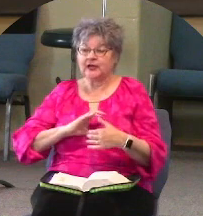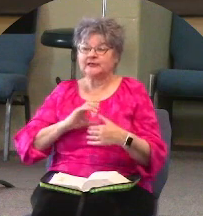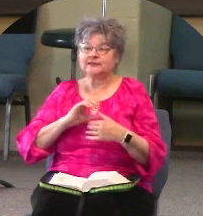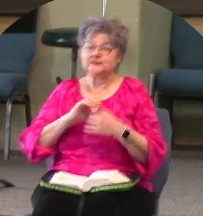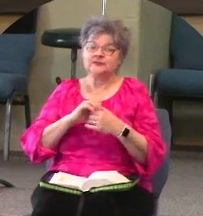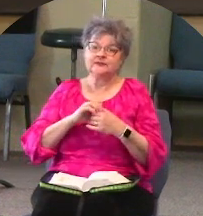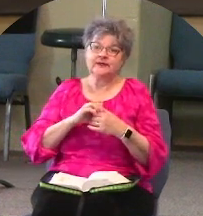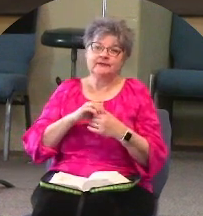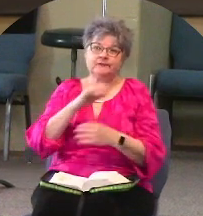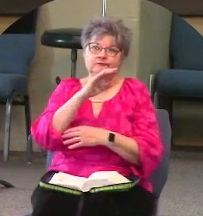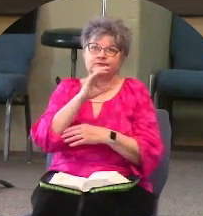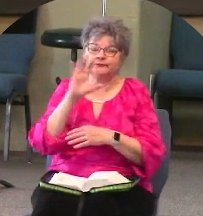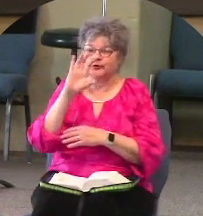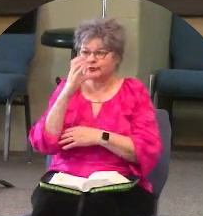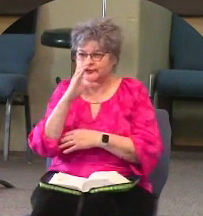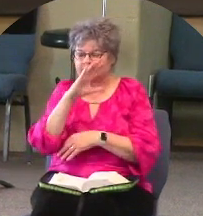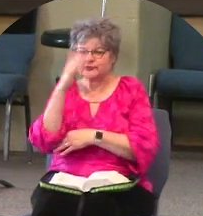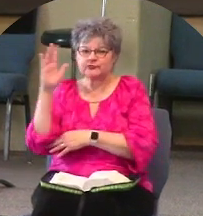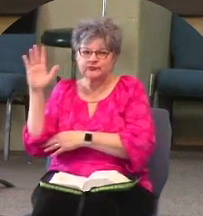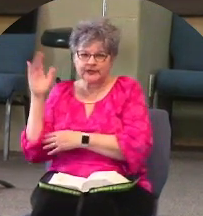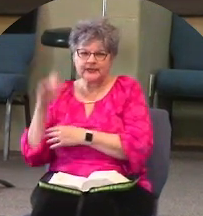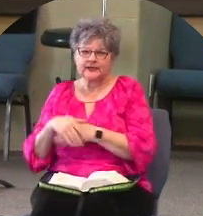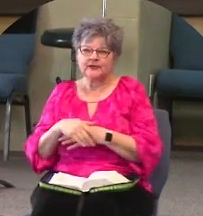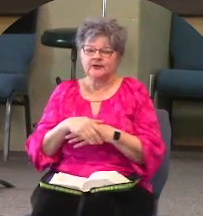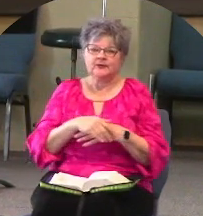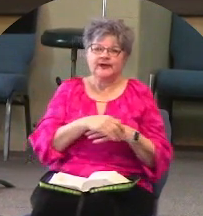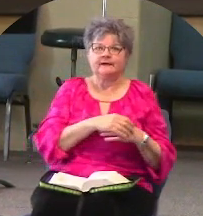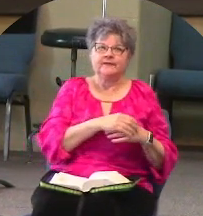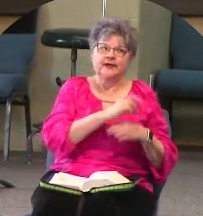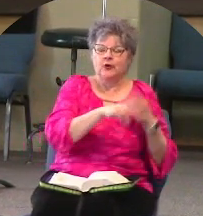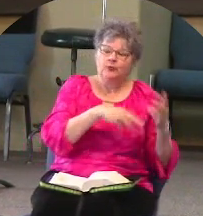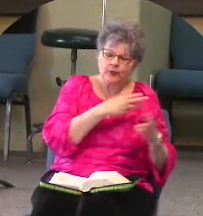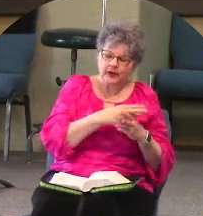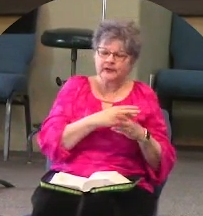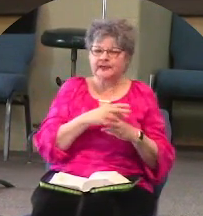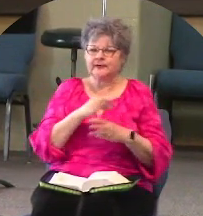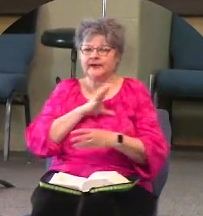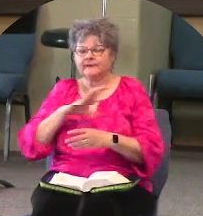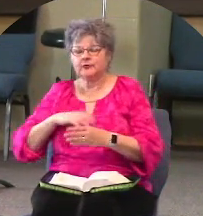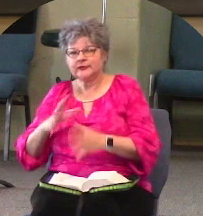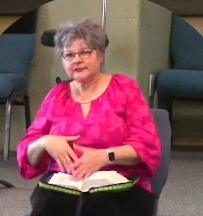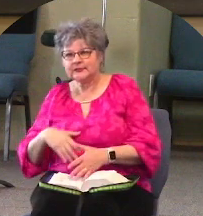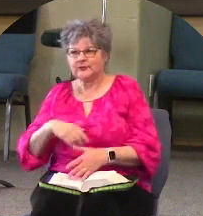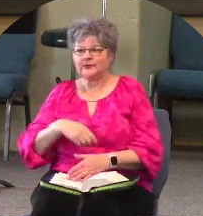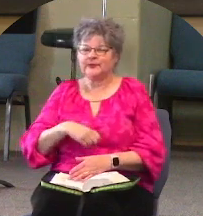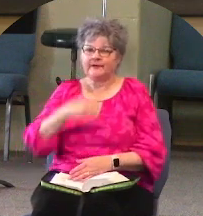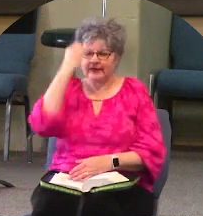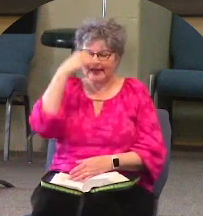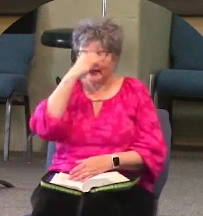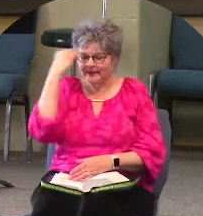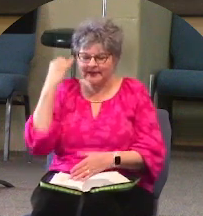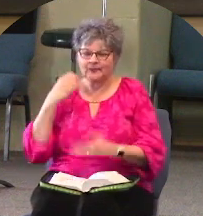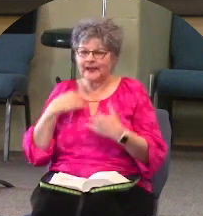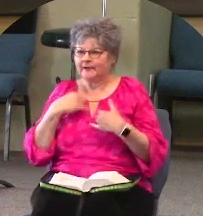tree. You know, and we got a secular, we got a spiritual, we got a Christian, we got a Catholic. We got a something.